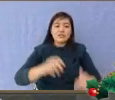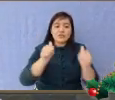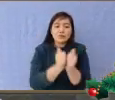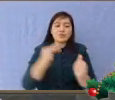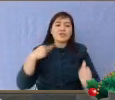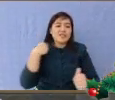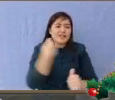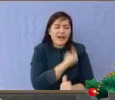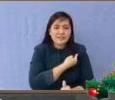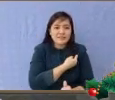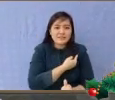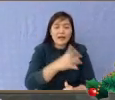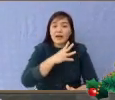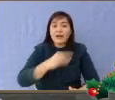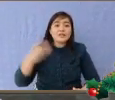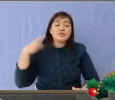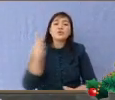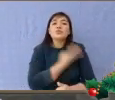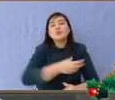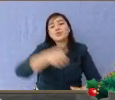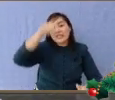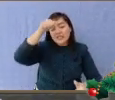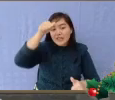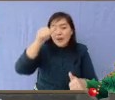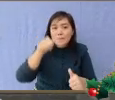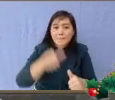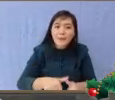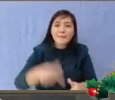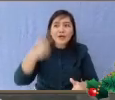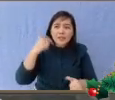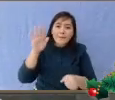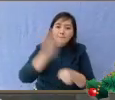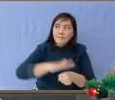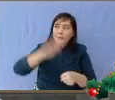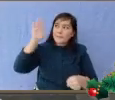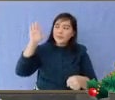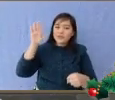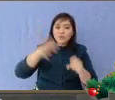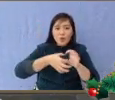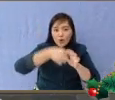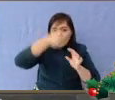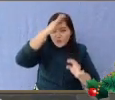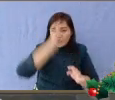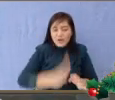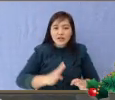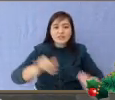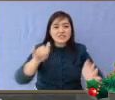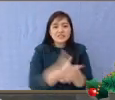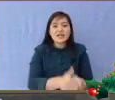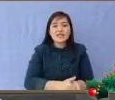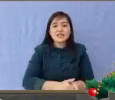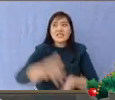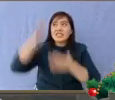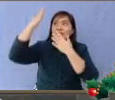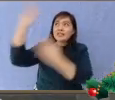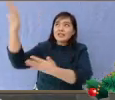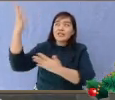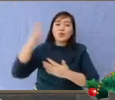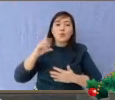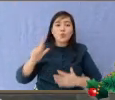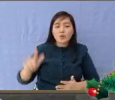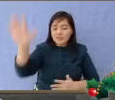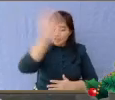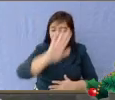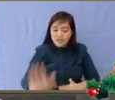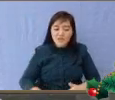can quote and cite to you verses after verses about the promises of God. Para